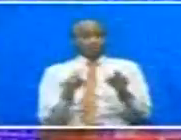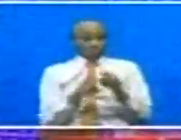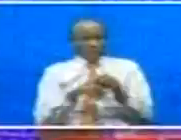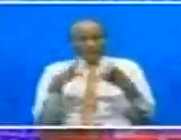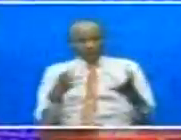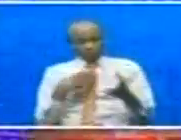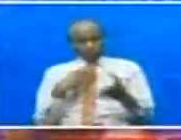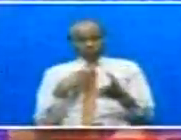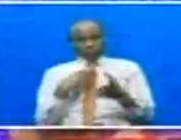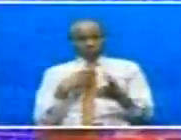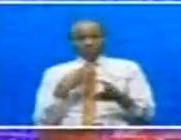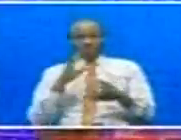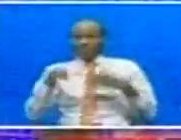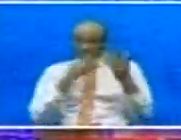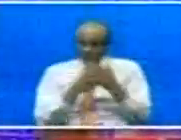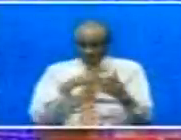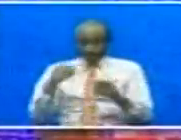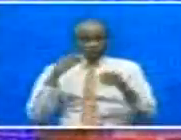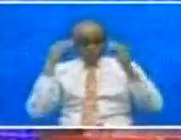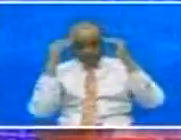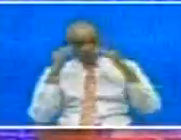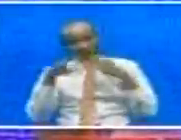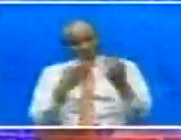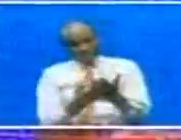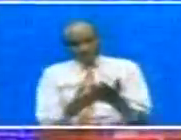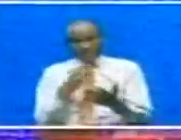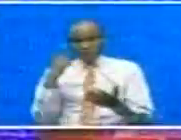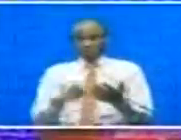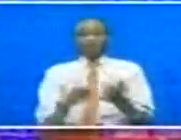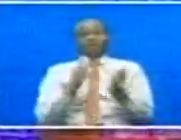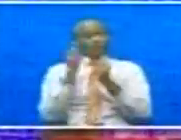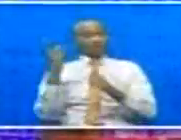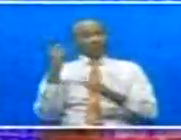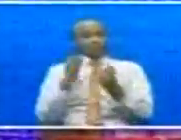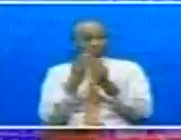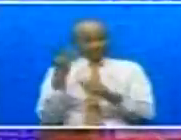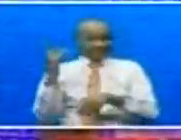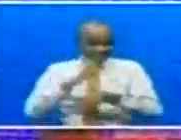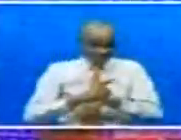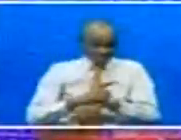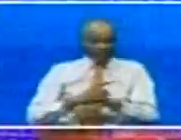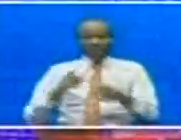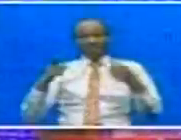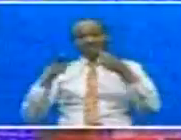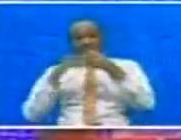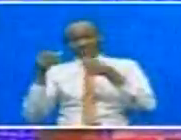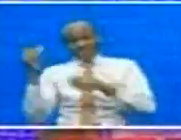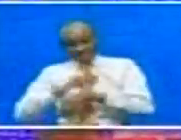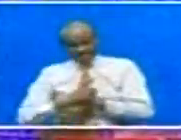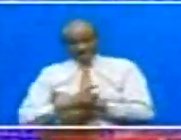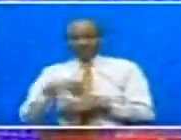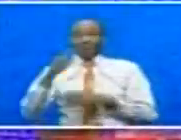to deal with election petitions. So they are proposing an increase from the 14 days to 60 days. They are